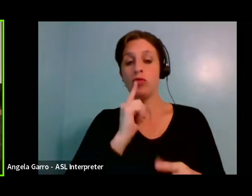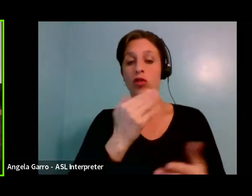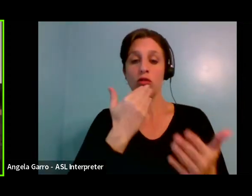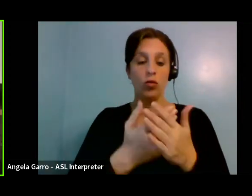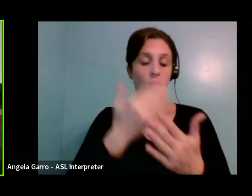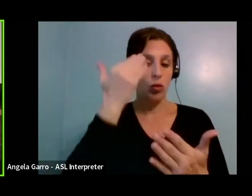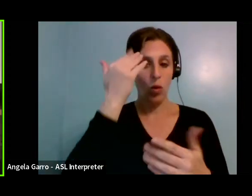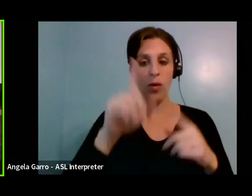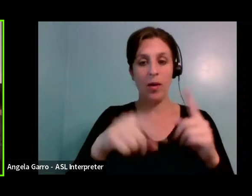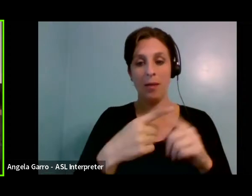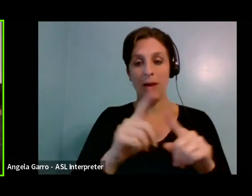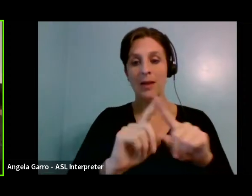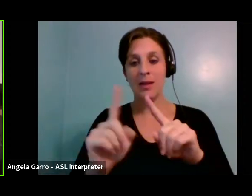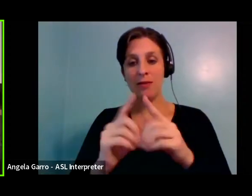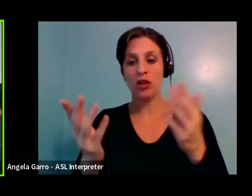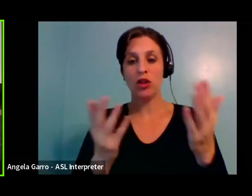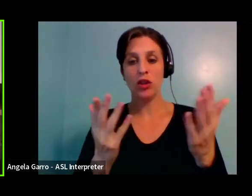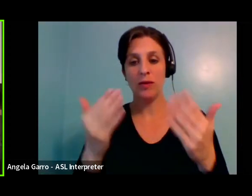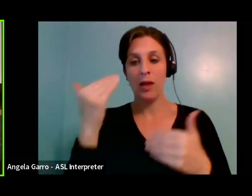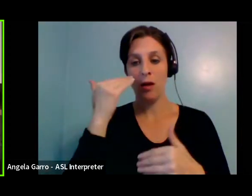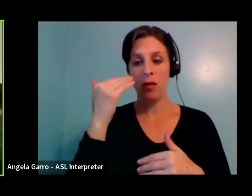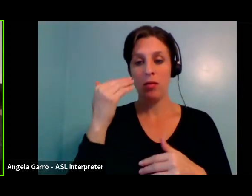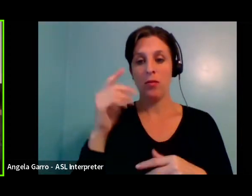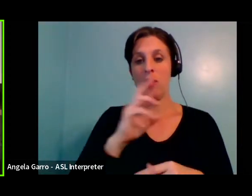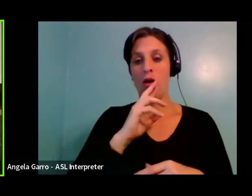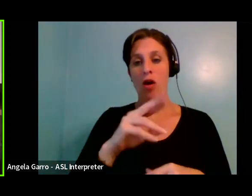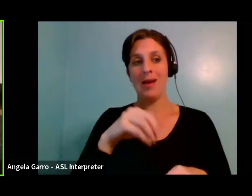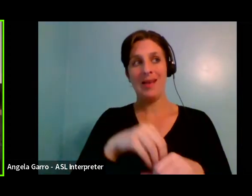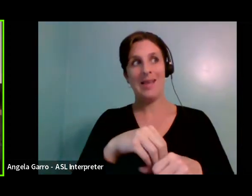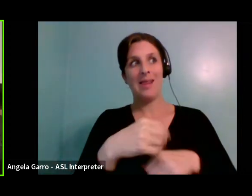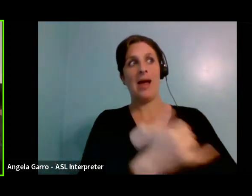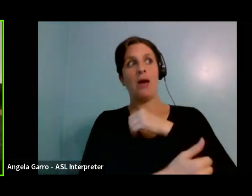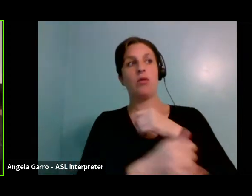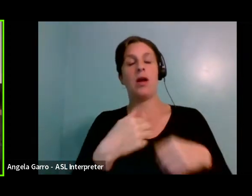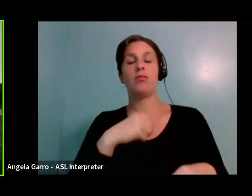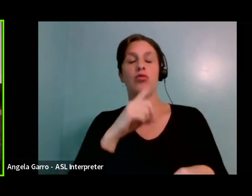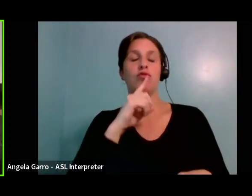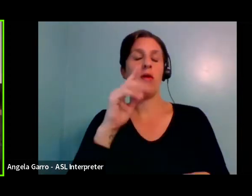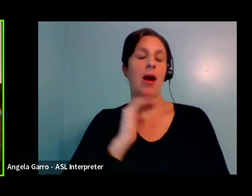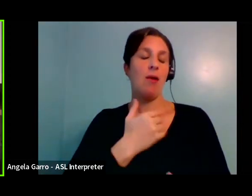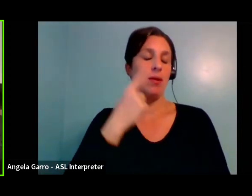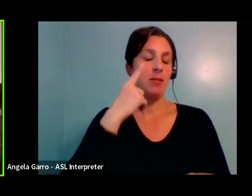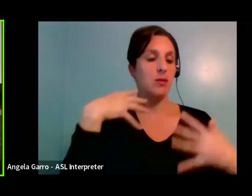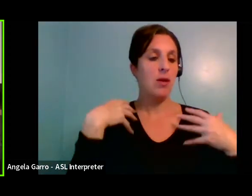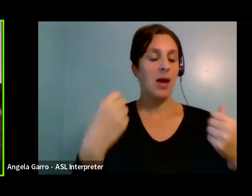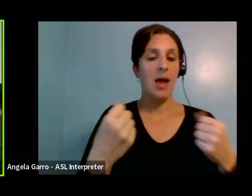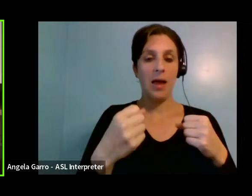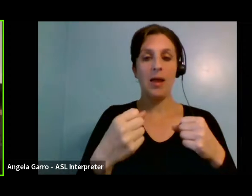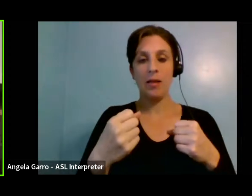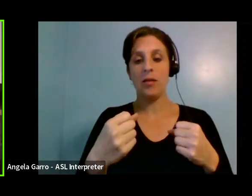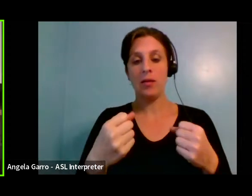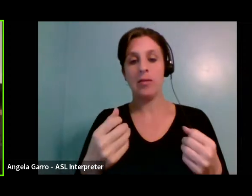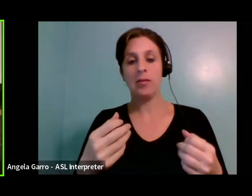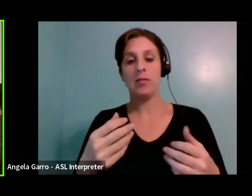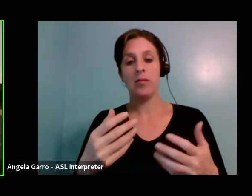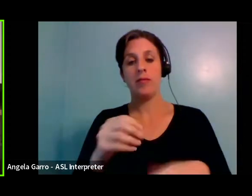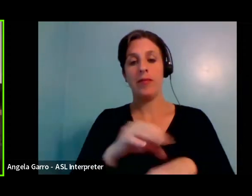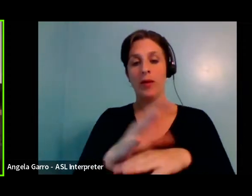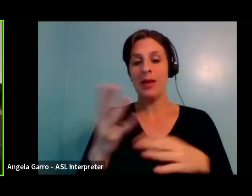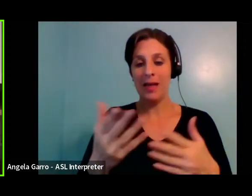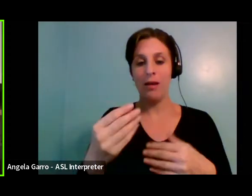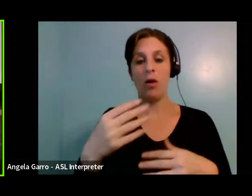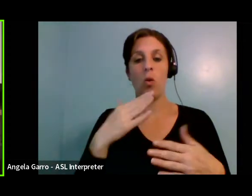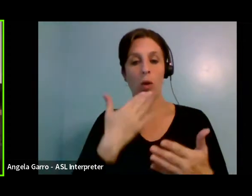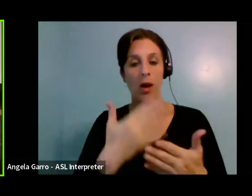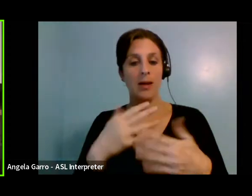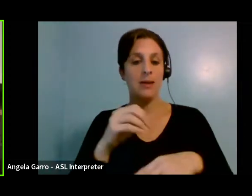different services that there are in the county. And I'm sure our mental health therapists here and our wellness counselors, social workers have